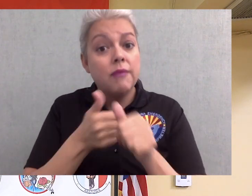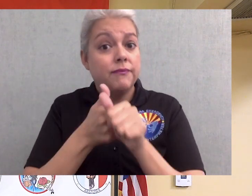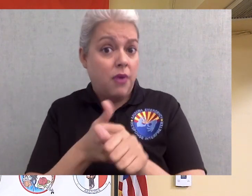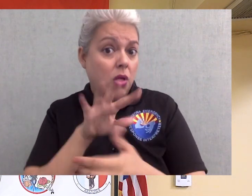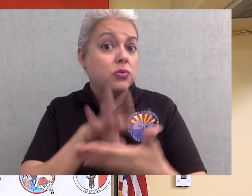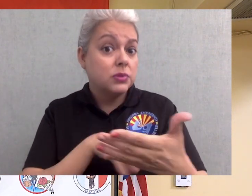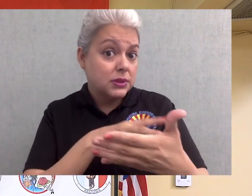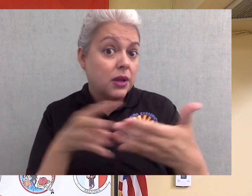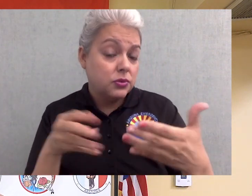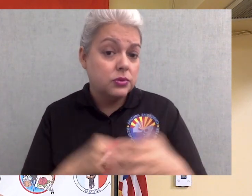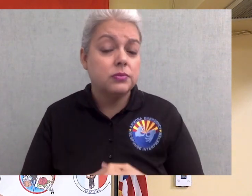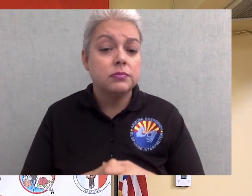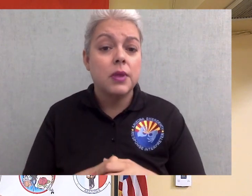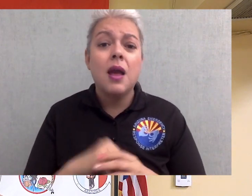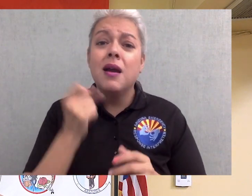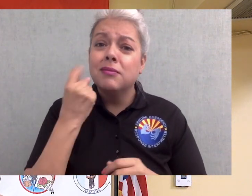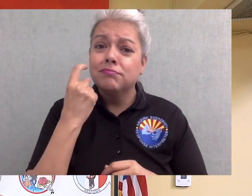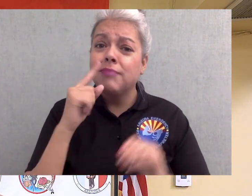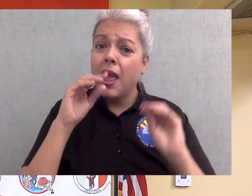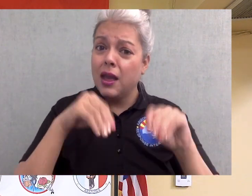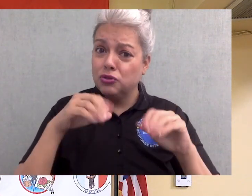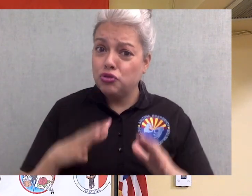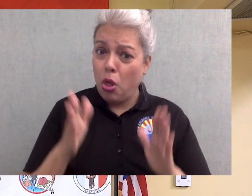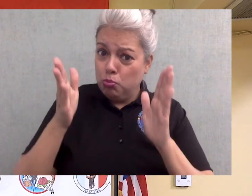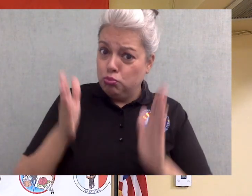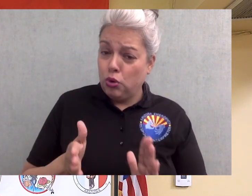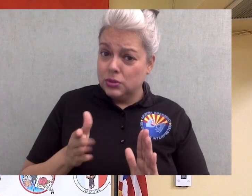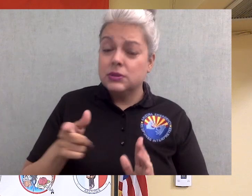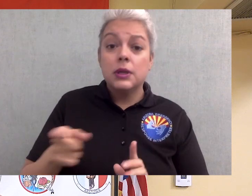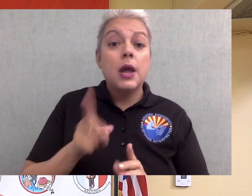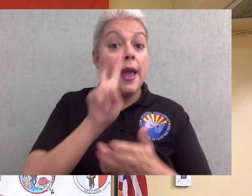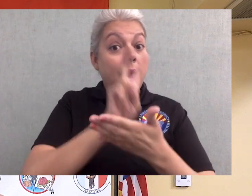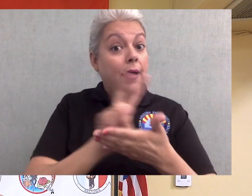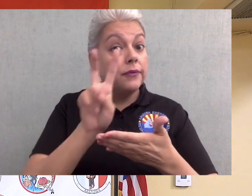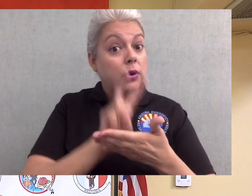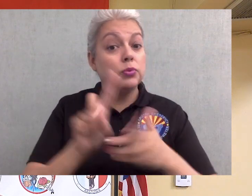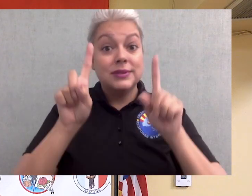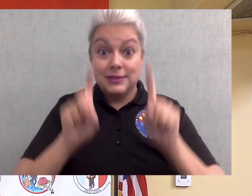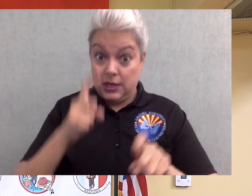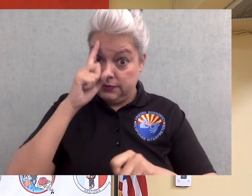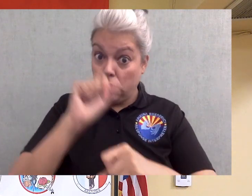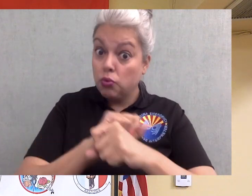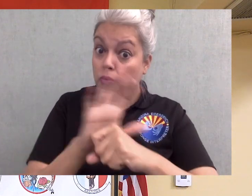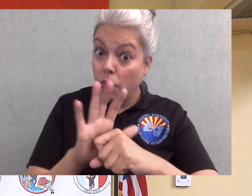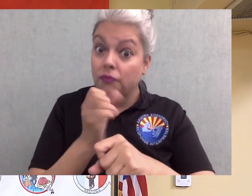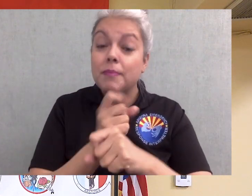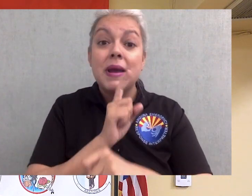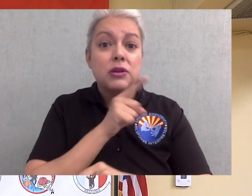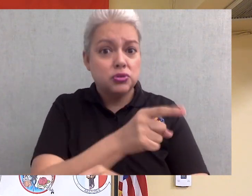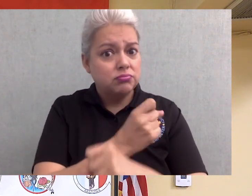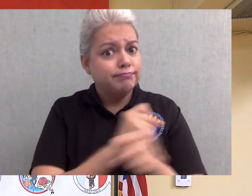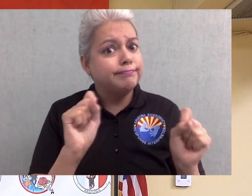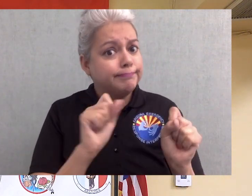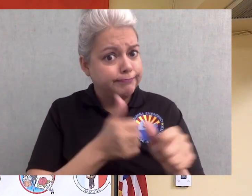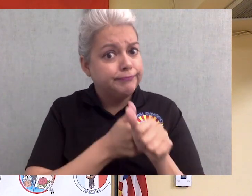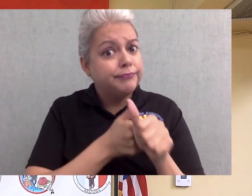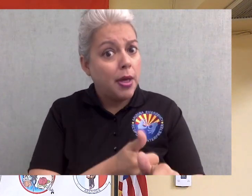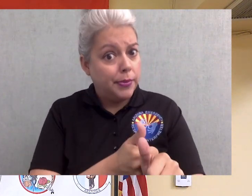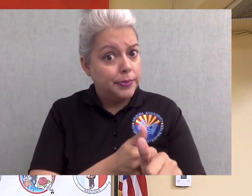schedule. All the installers, everyone working, is getting tested every 2 weeks for COVID to make sure we follow those procedures as